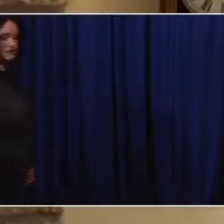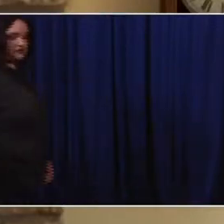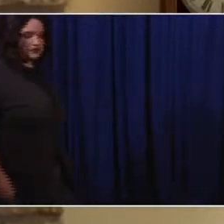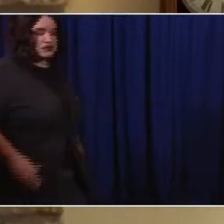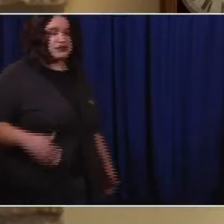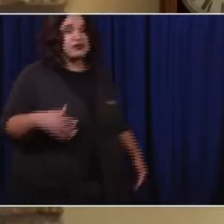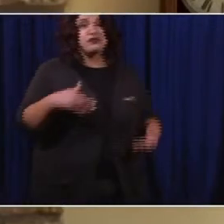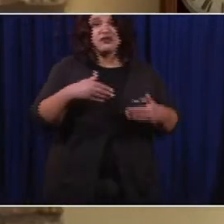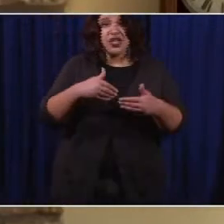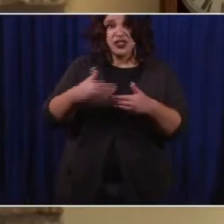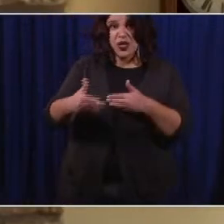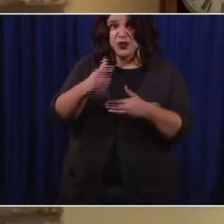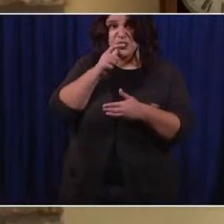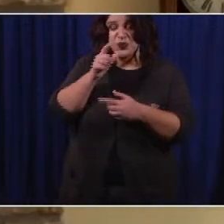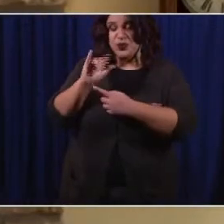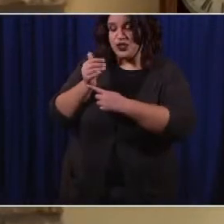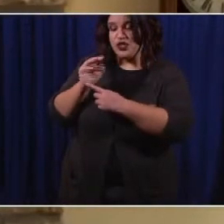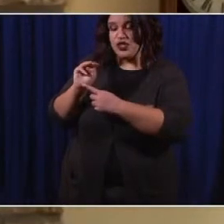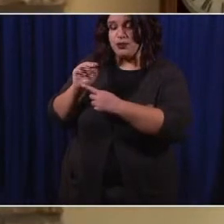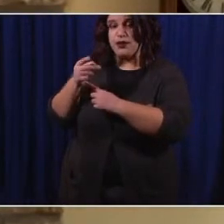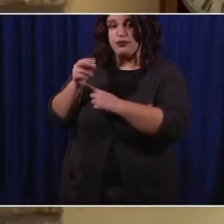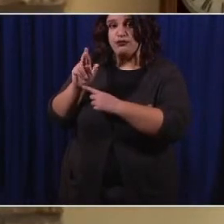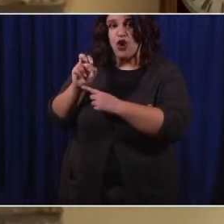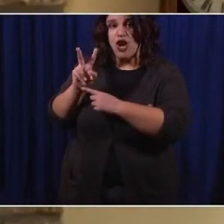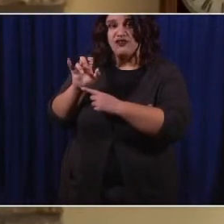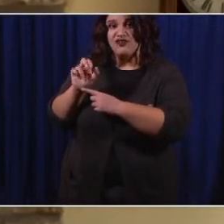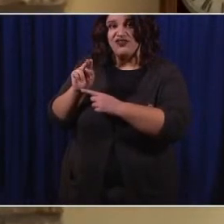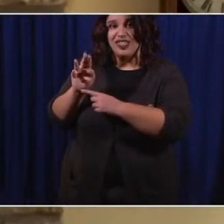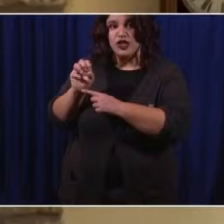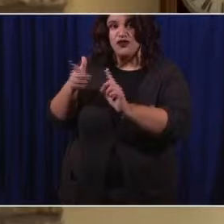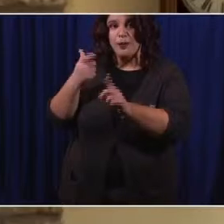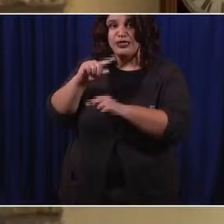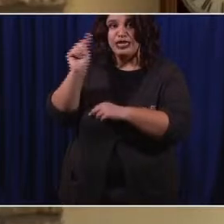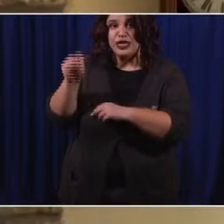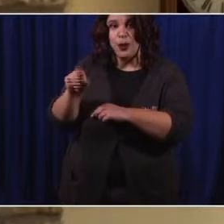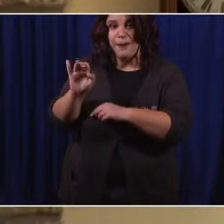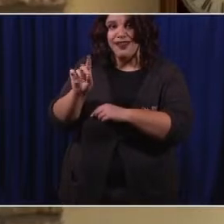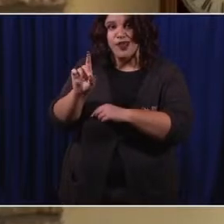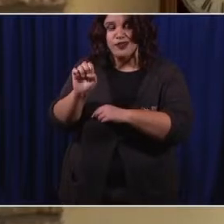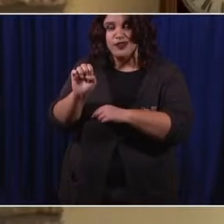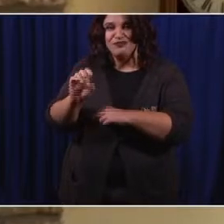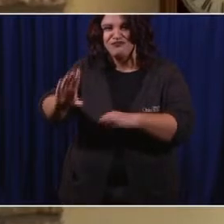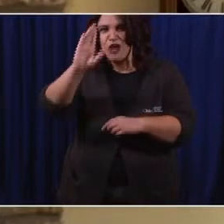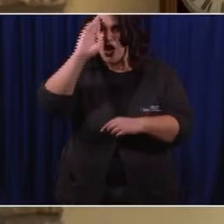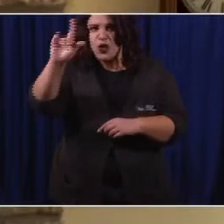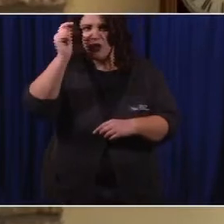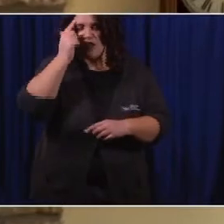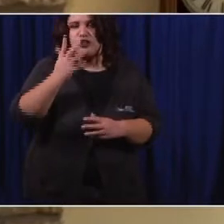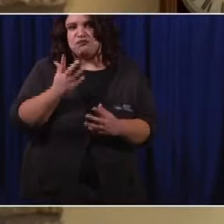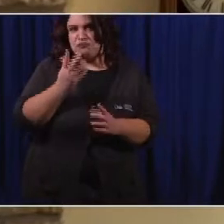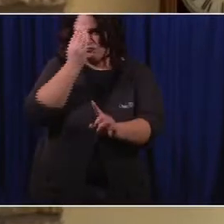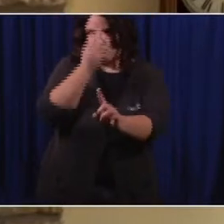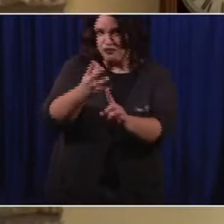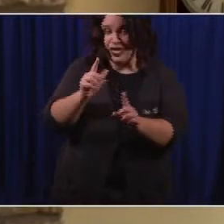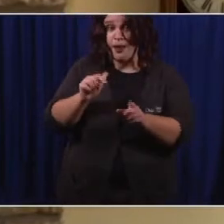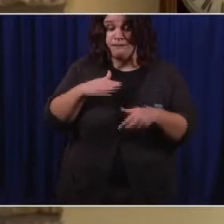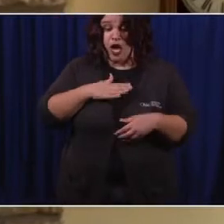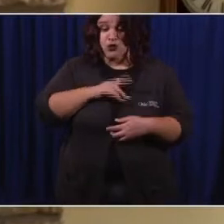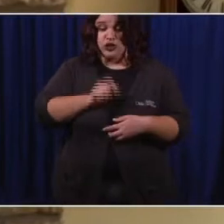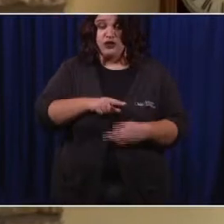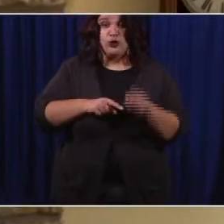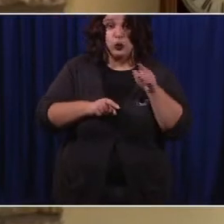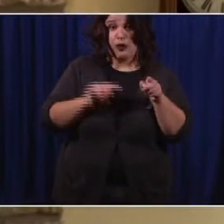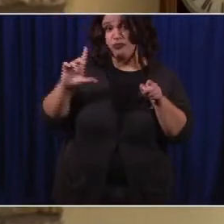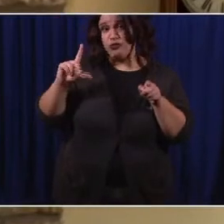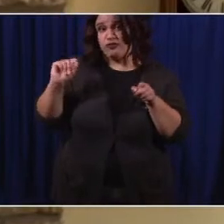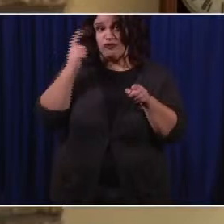Province at the Toledo Blade. Hi, Governor. Hey, Jim. Hi, this question will be for you and for the Lieutenant Governor.